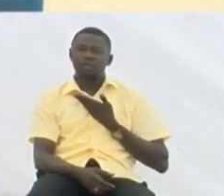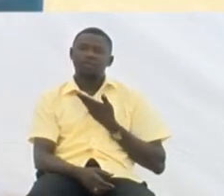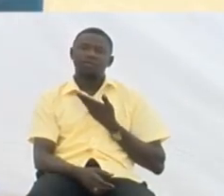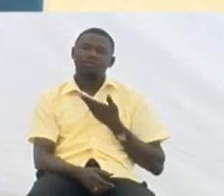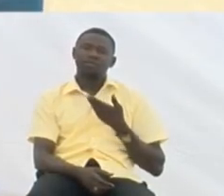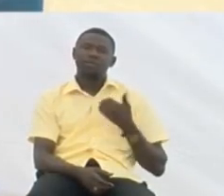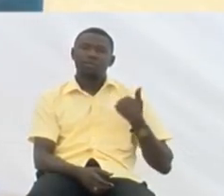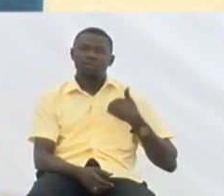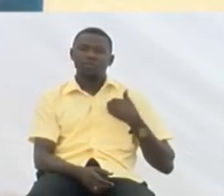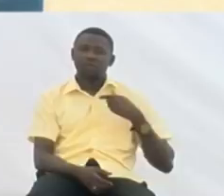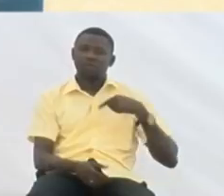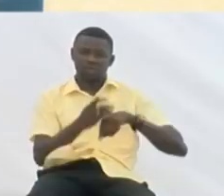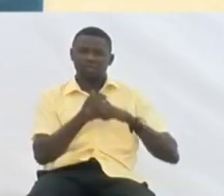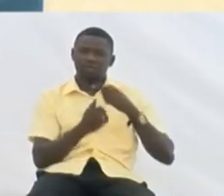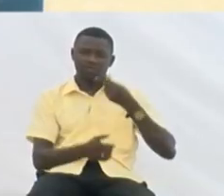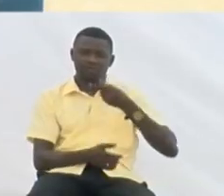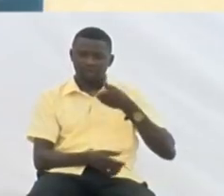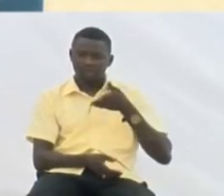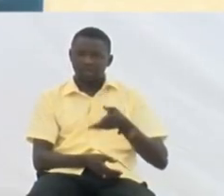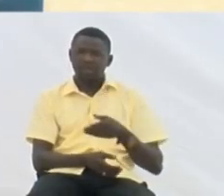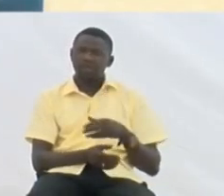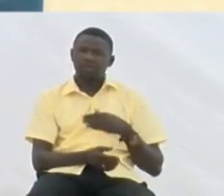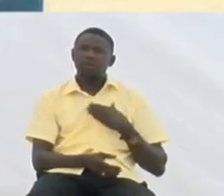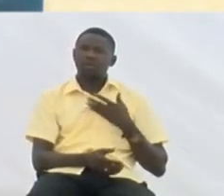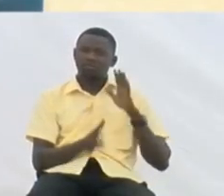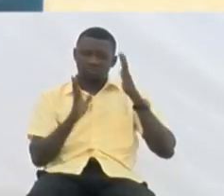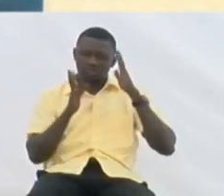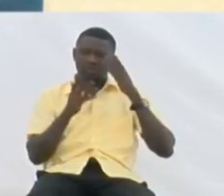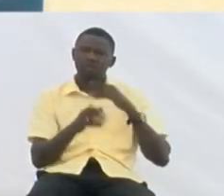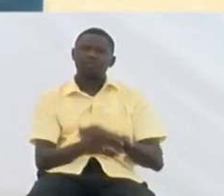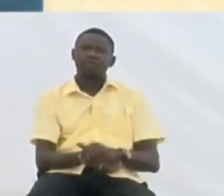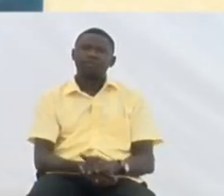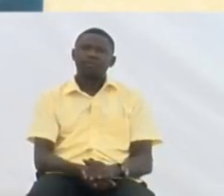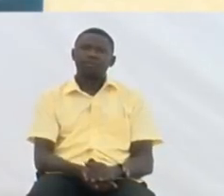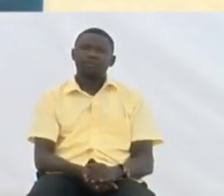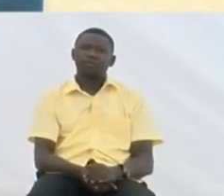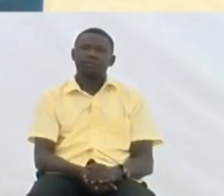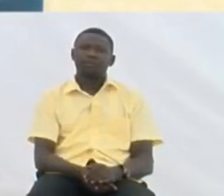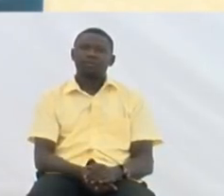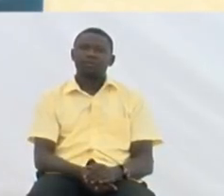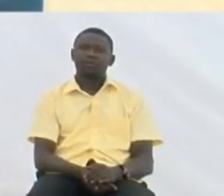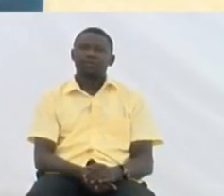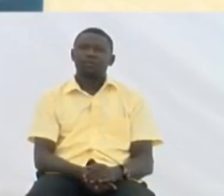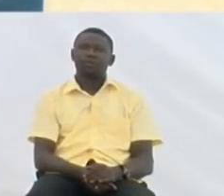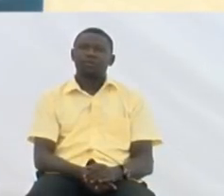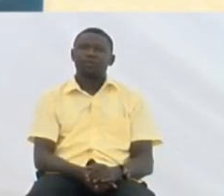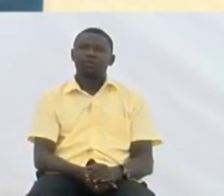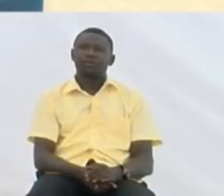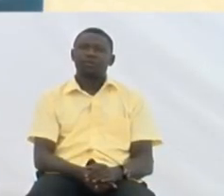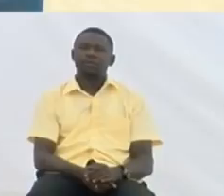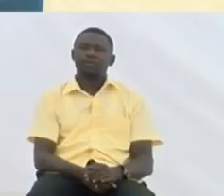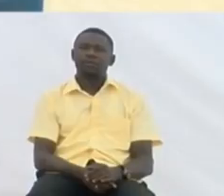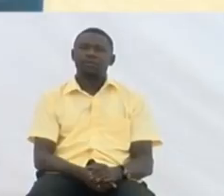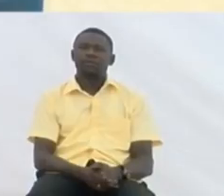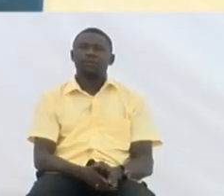nyoka nyola janne. Yes, we had differences with people in this village here.